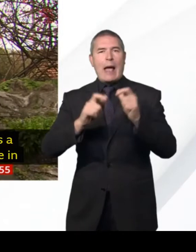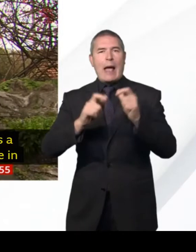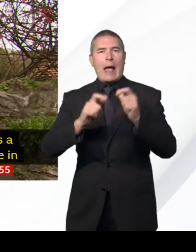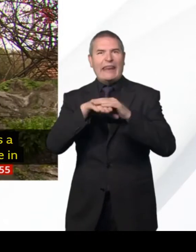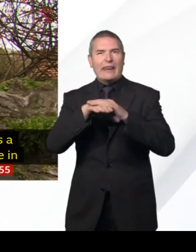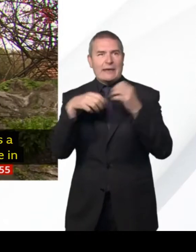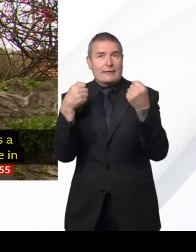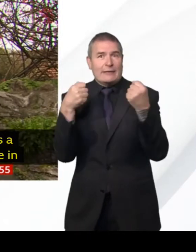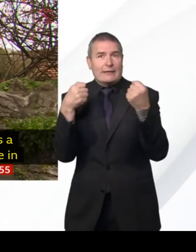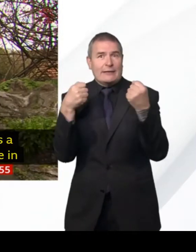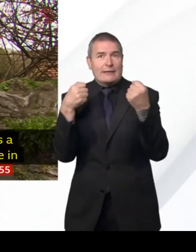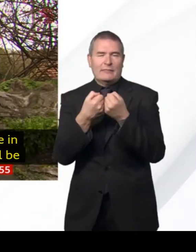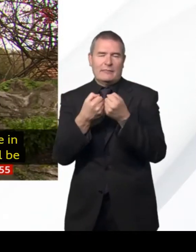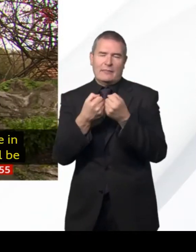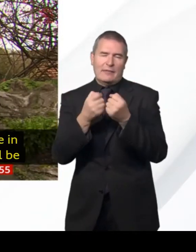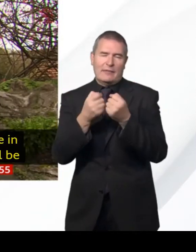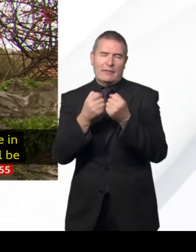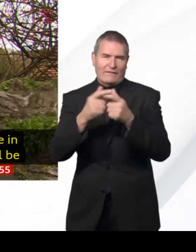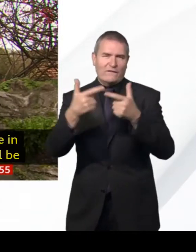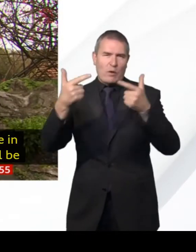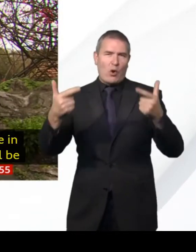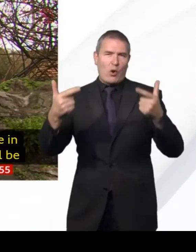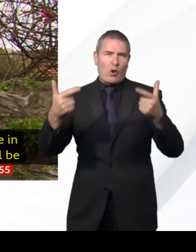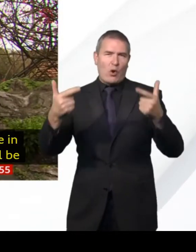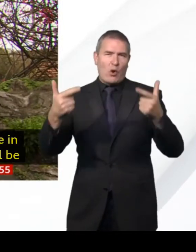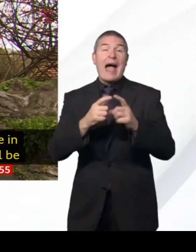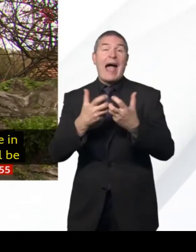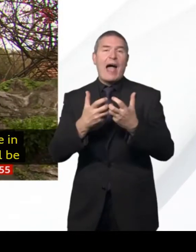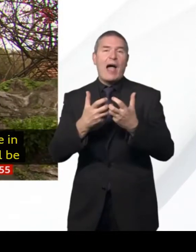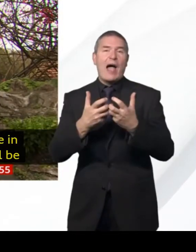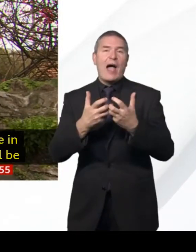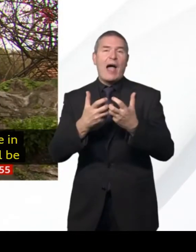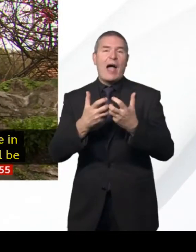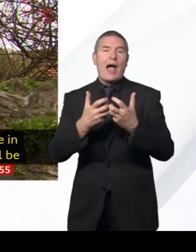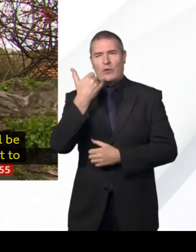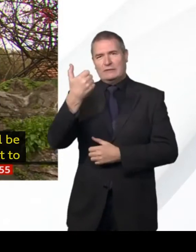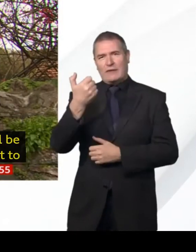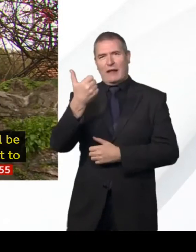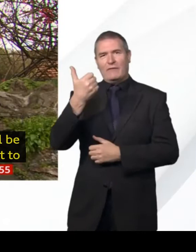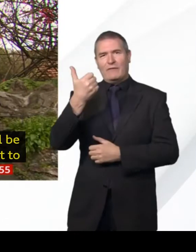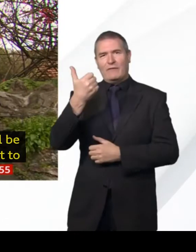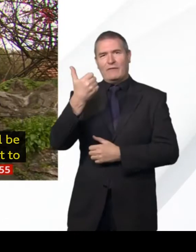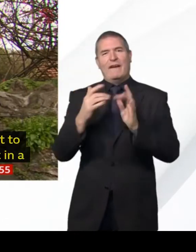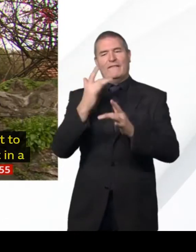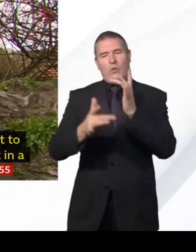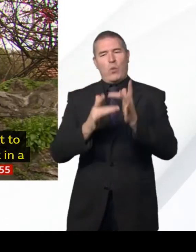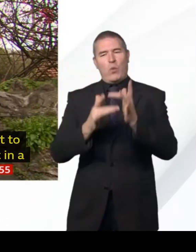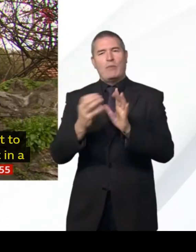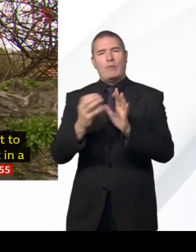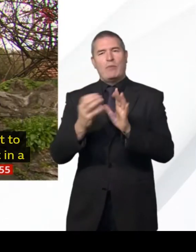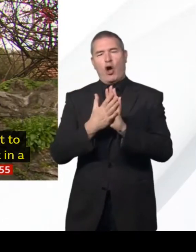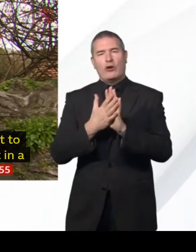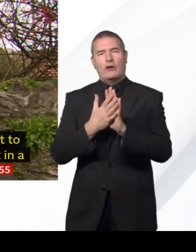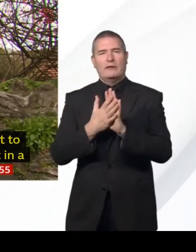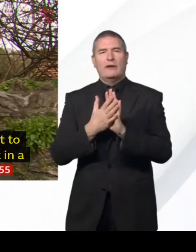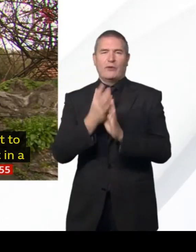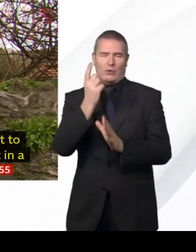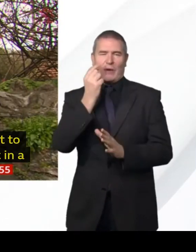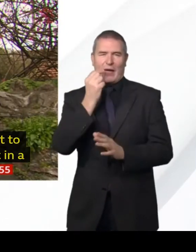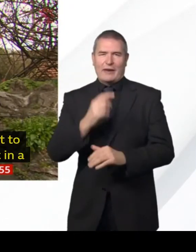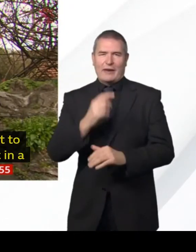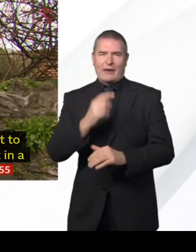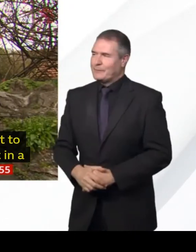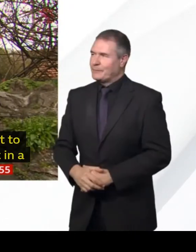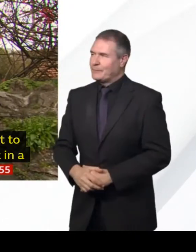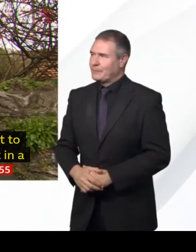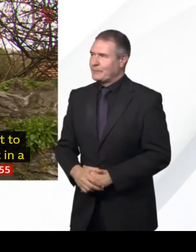obviously virtually, with a selfie. And so you can visit our website, cheddarartist.co.uk, and upload a selfie. You